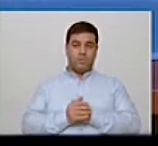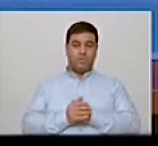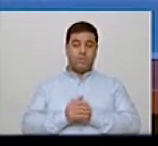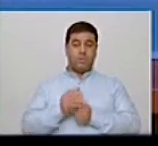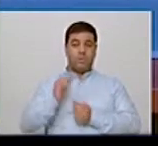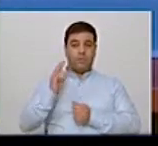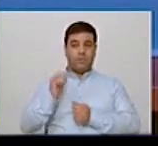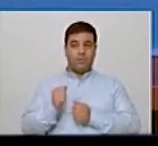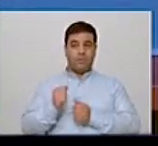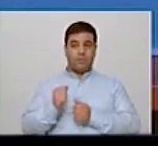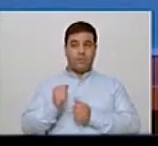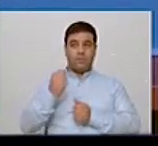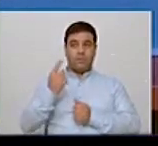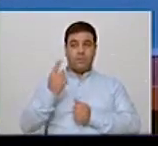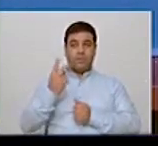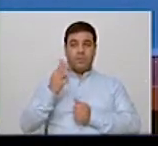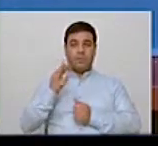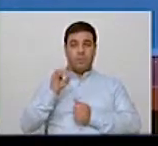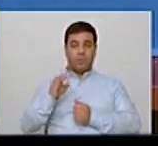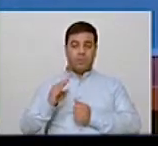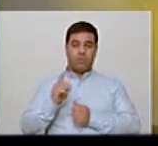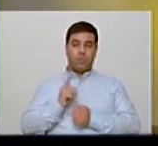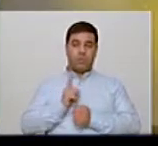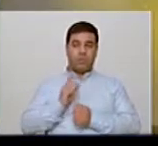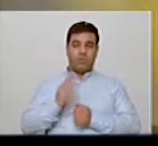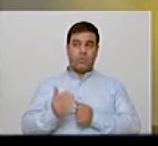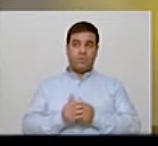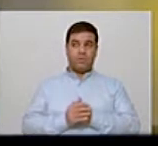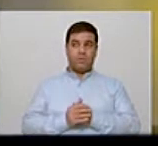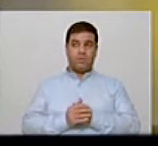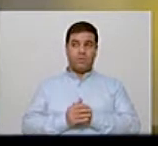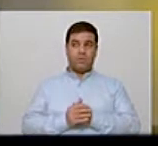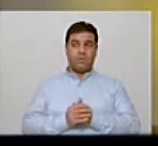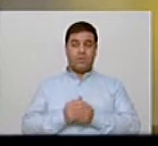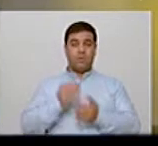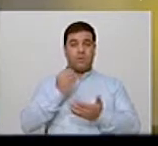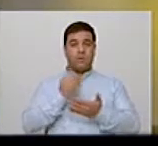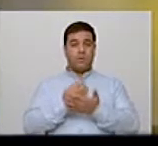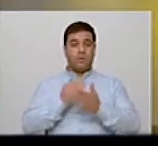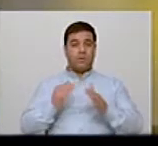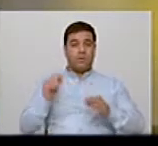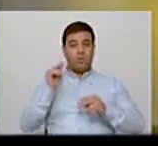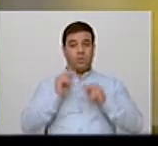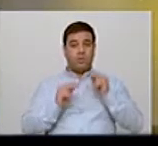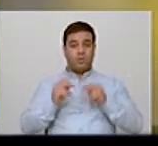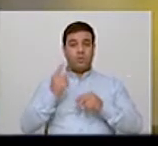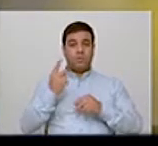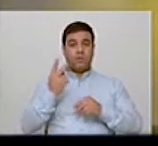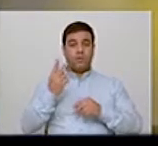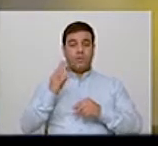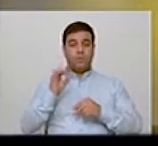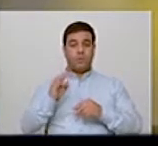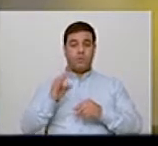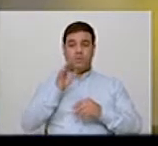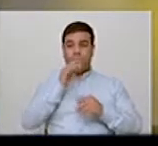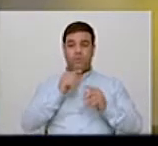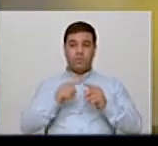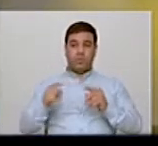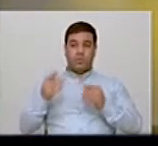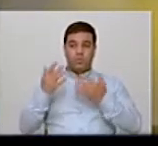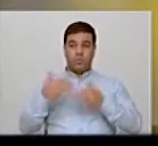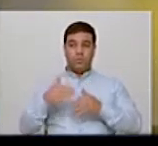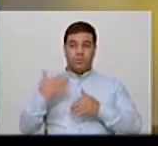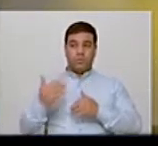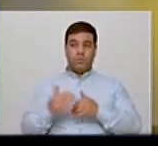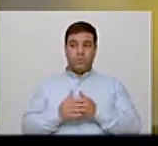Va 1-2 daqiqa poylaymiz. Aziz o'quvchilar, 1-2 daqiqa vaqt o'tgandan